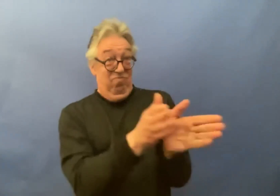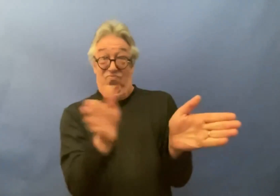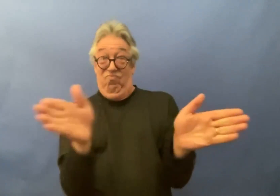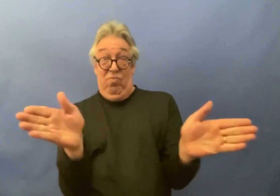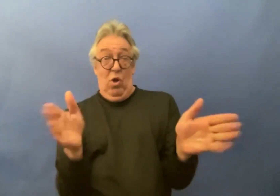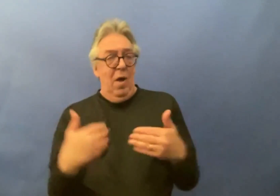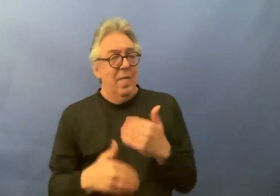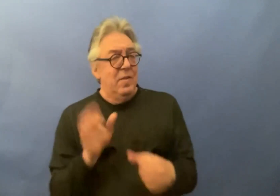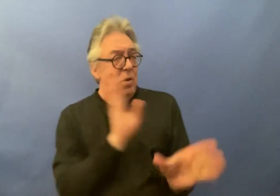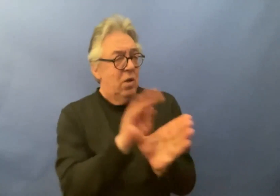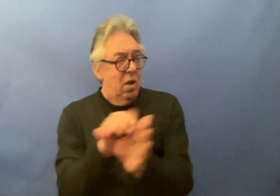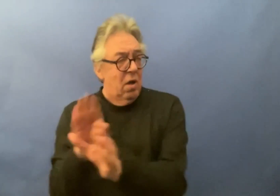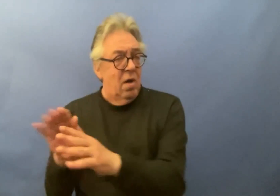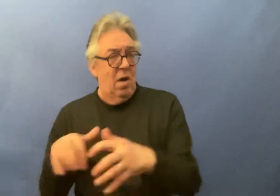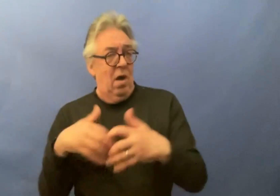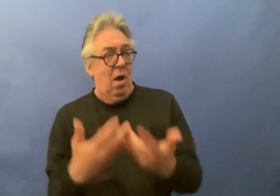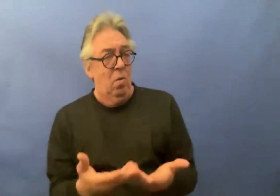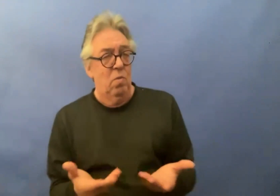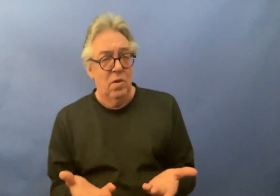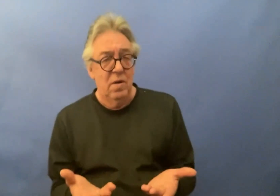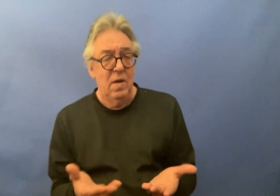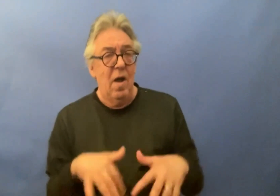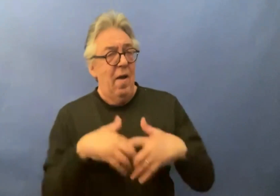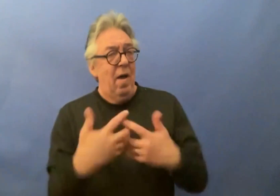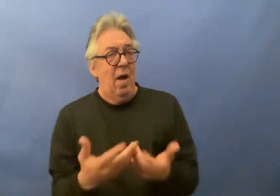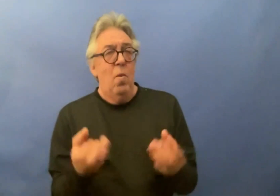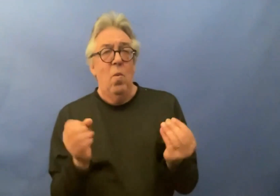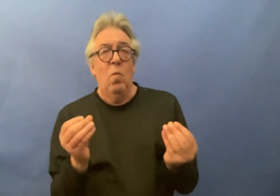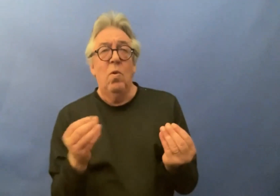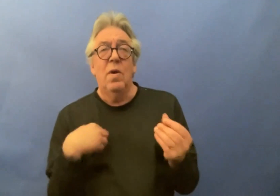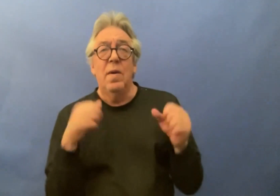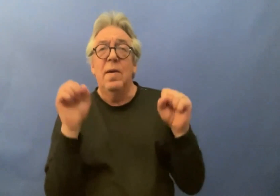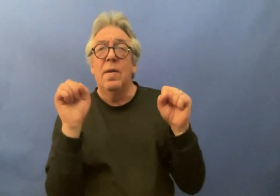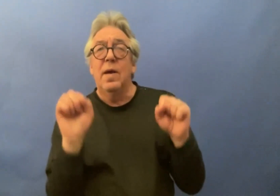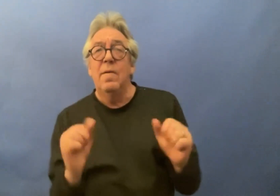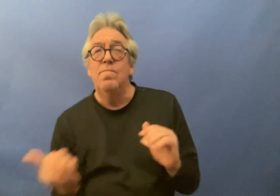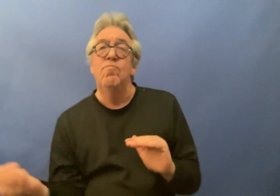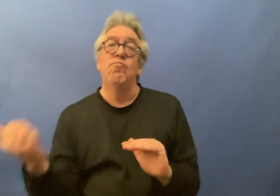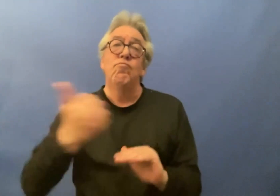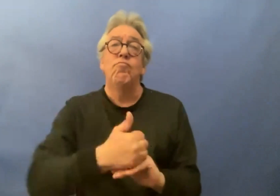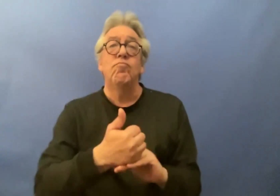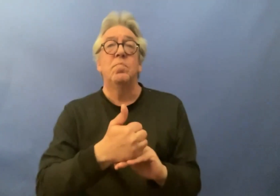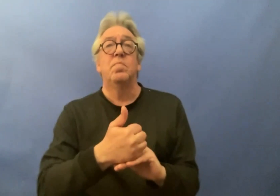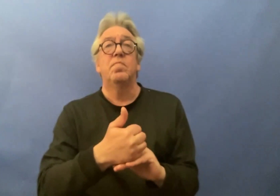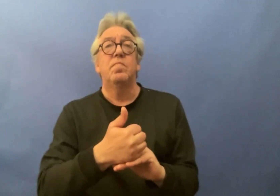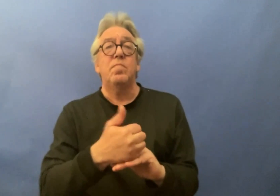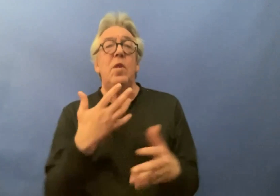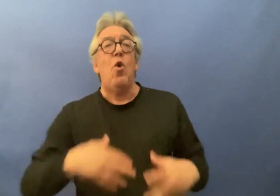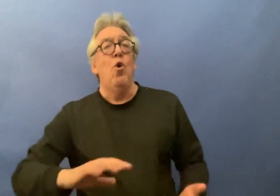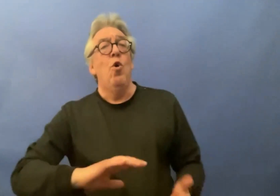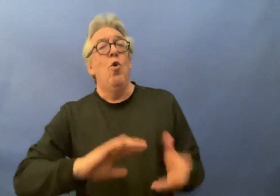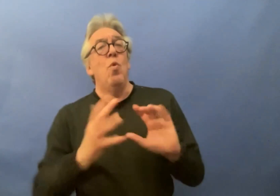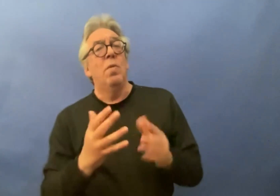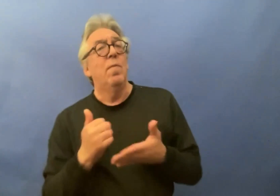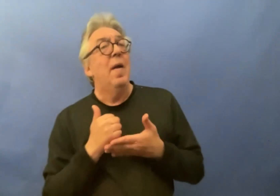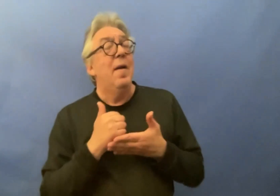accelerate learning and opportunities for better delivery of humanitarian aid.